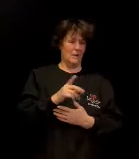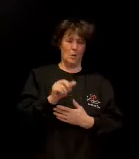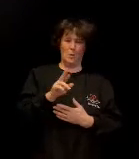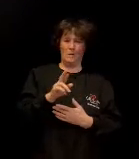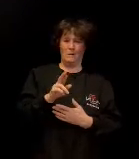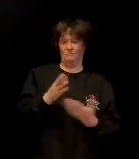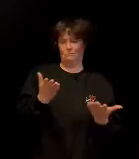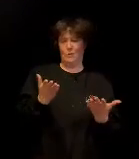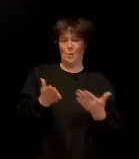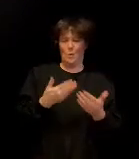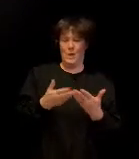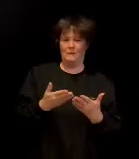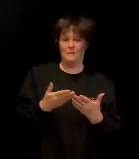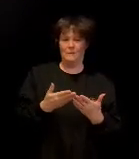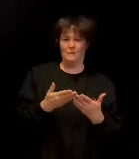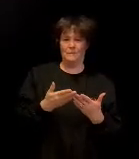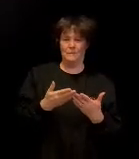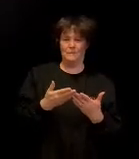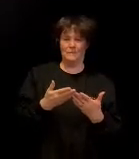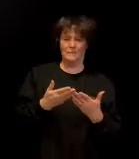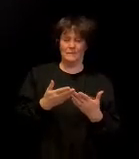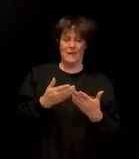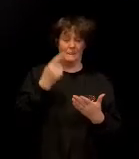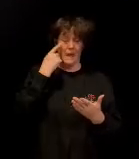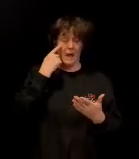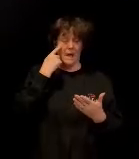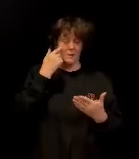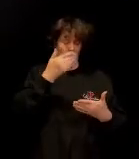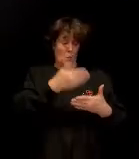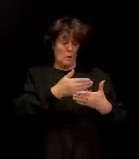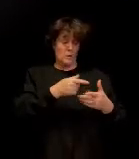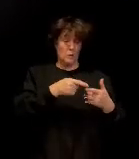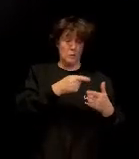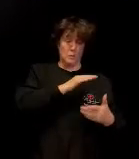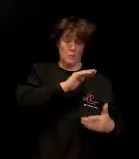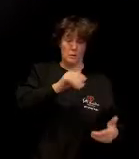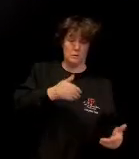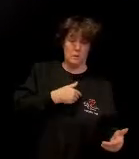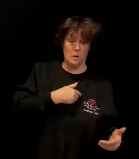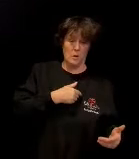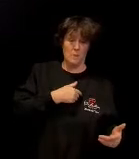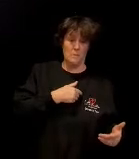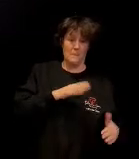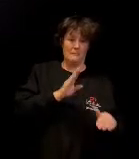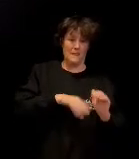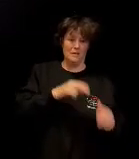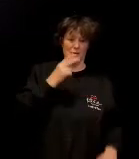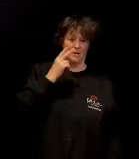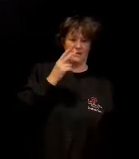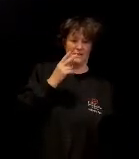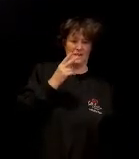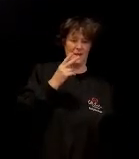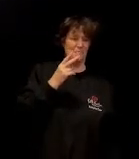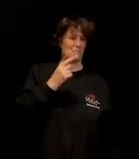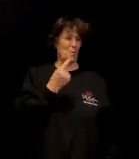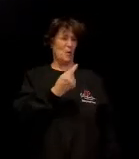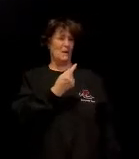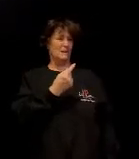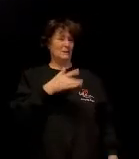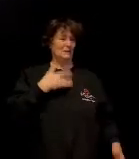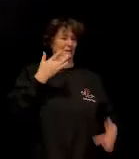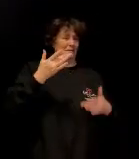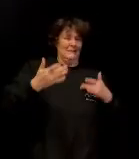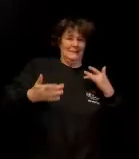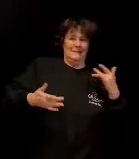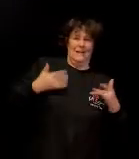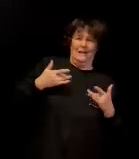but the eyes are the windows of the soul. And then sometimes you see the ones that are lit up and are excited and are on